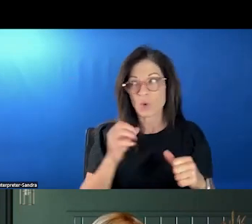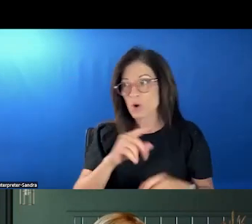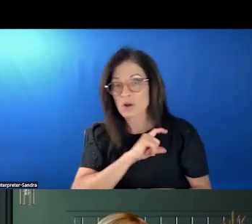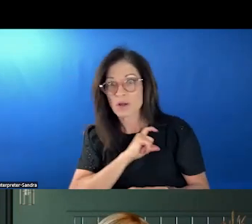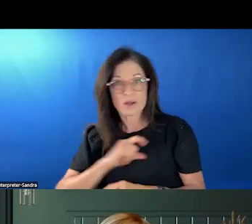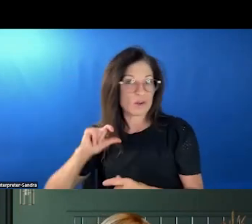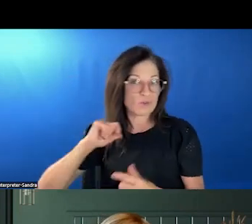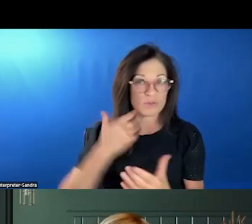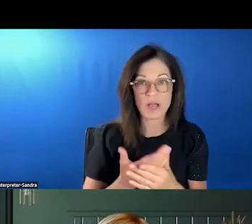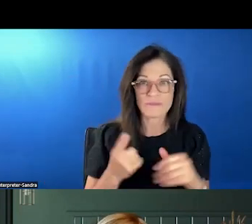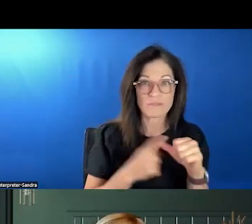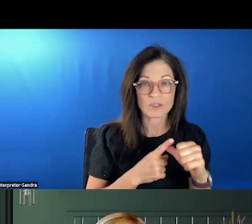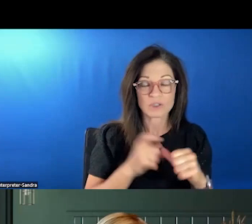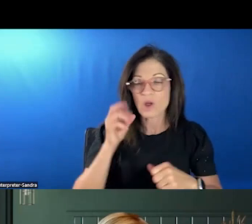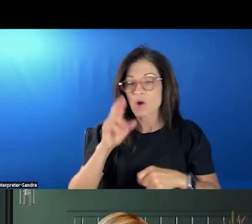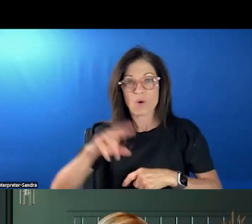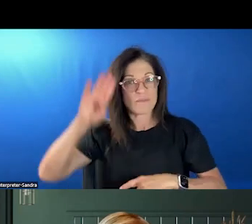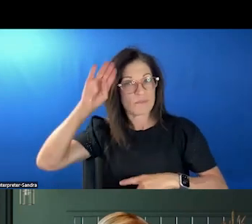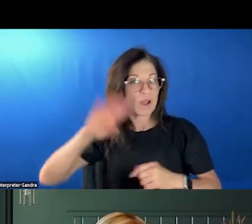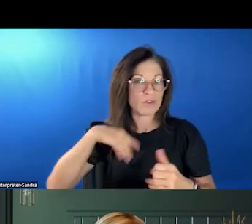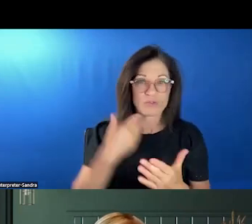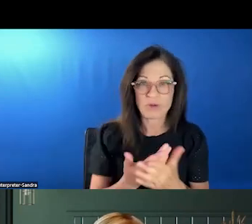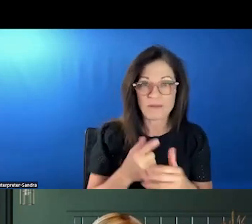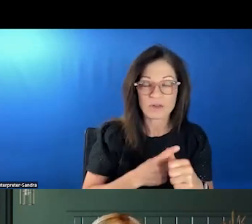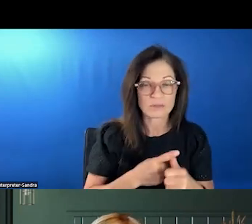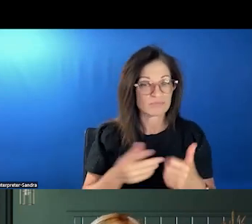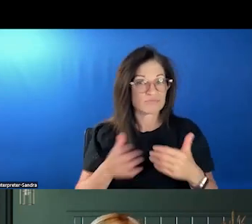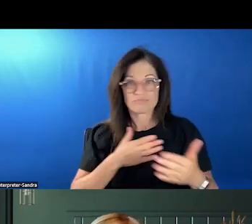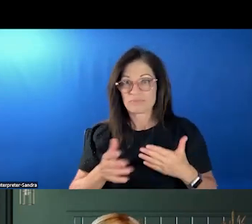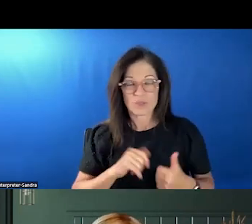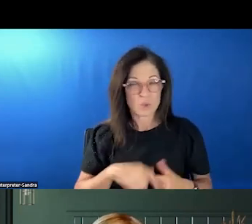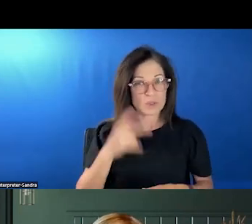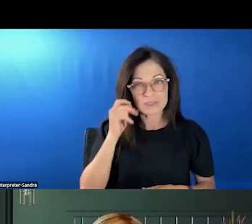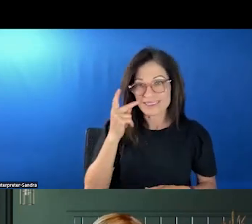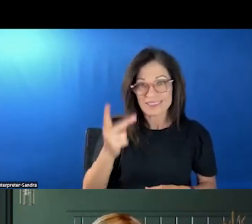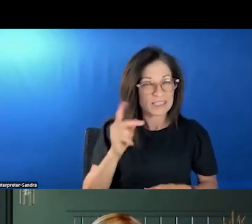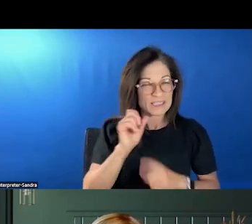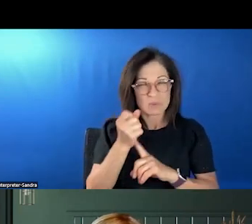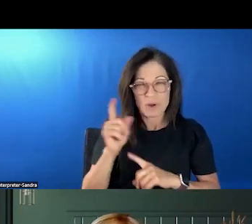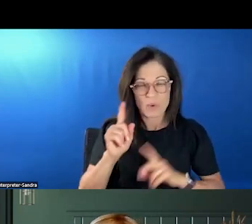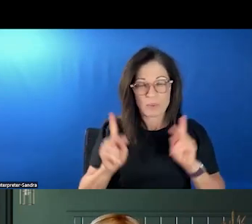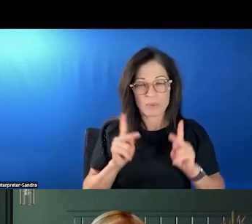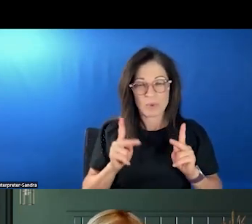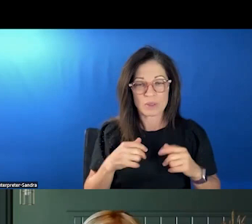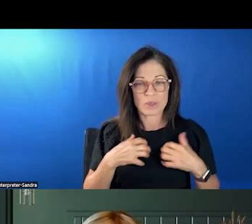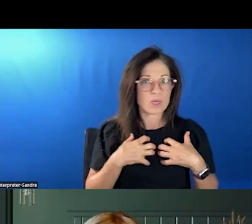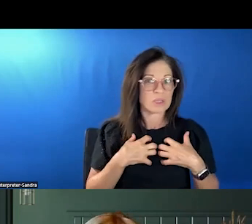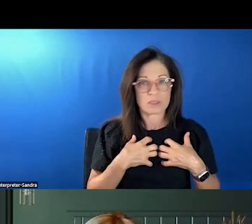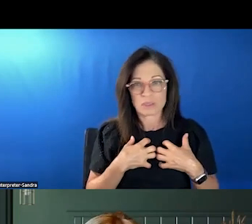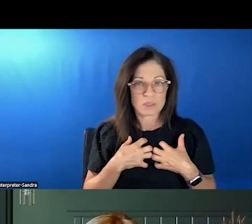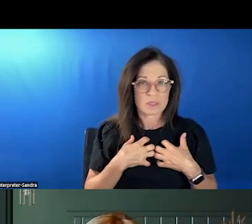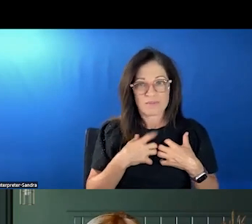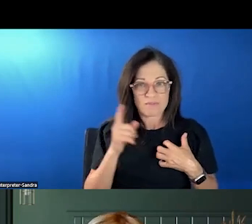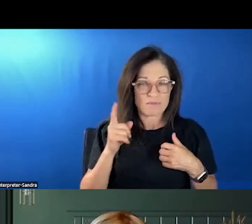that responded first or fire department, you're not going to see a situation where people are going to run warrant